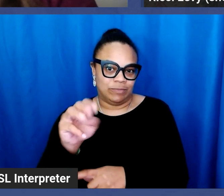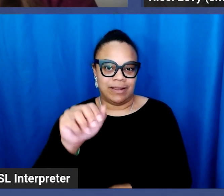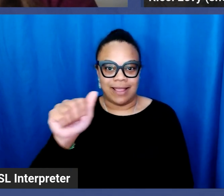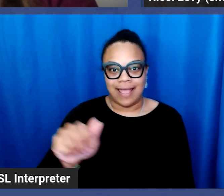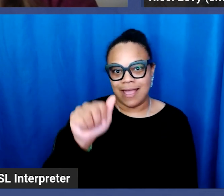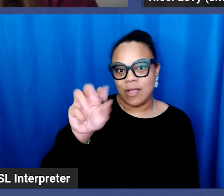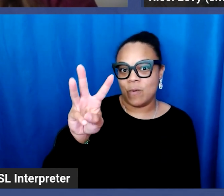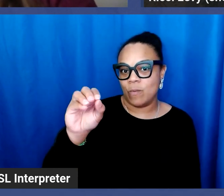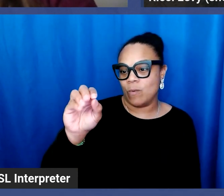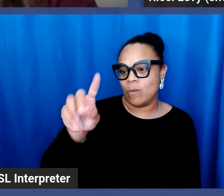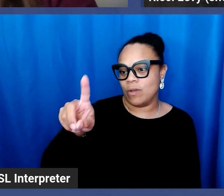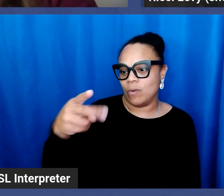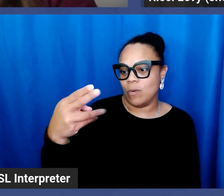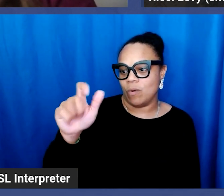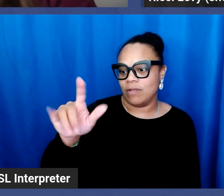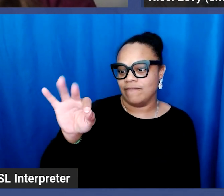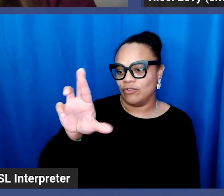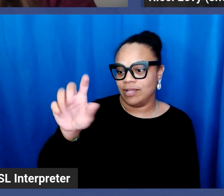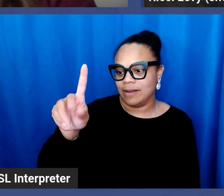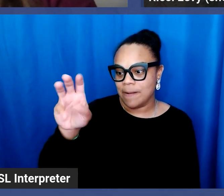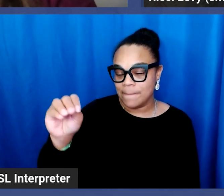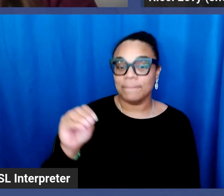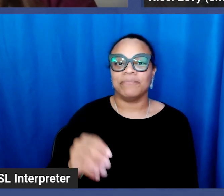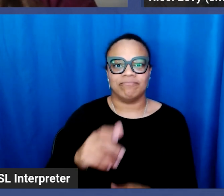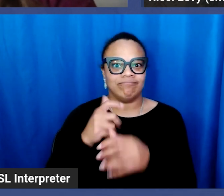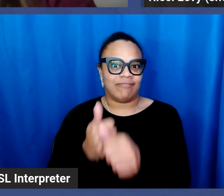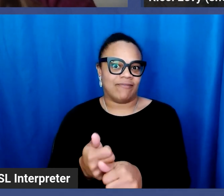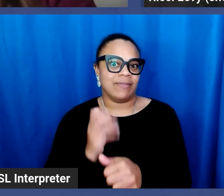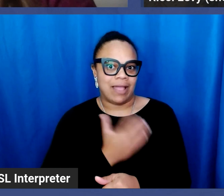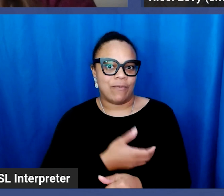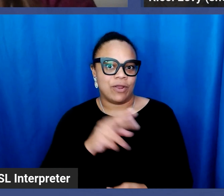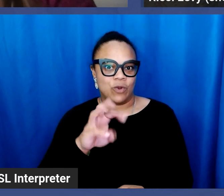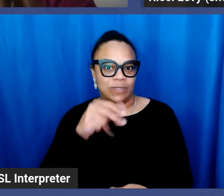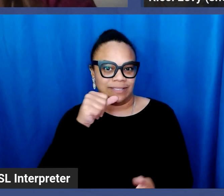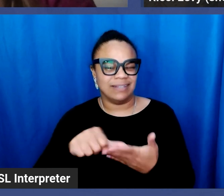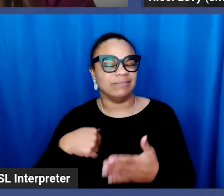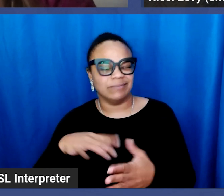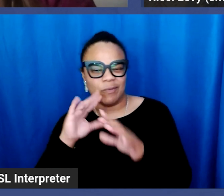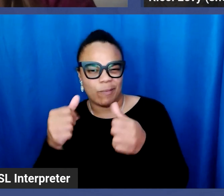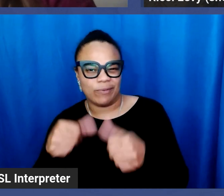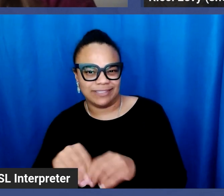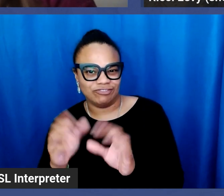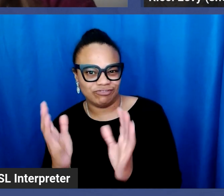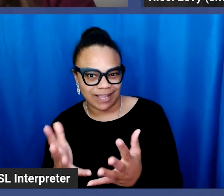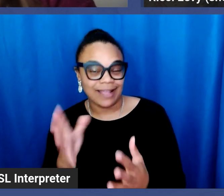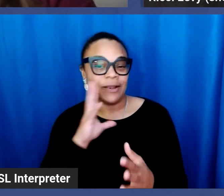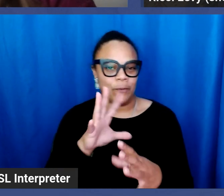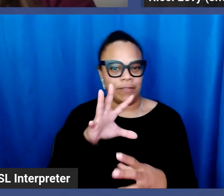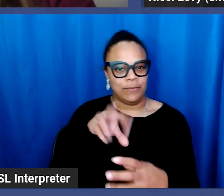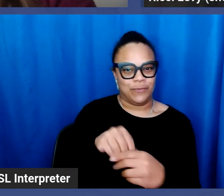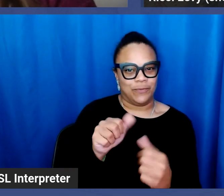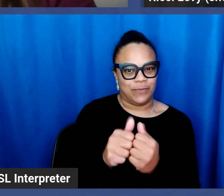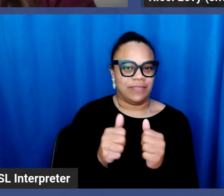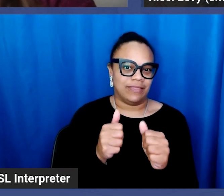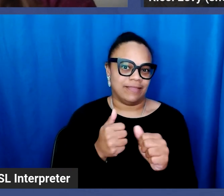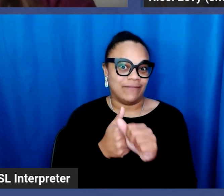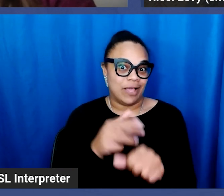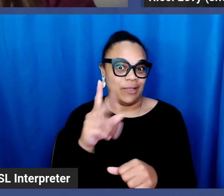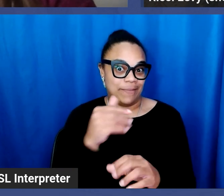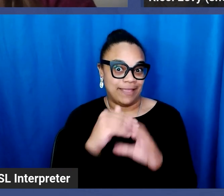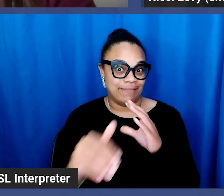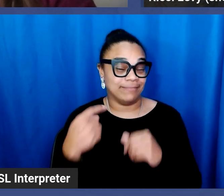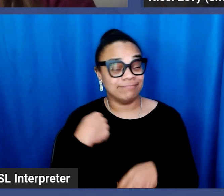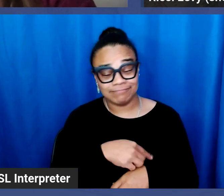Woodhull Freedom. Subscribe to our newsletter, which I will drop in the chat as well as include in our follow-up email, because we're going